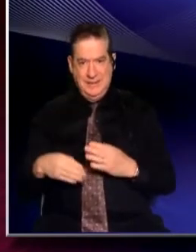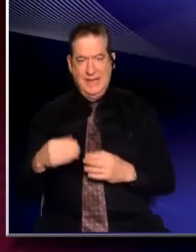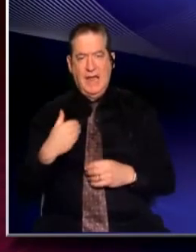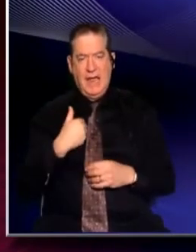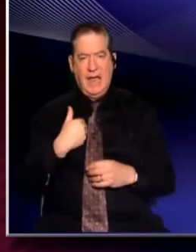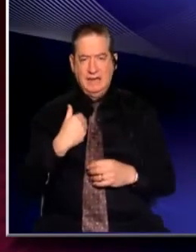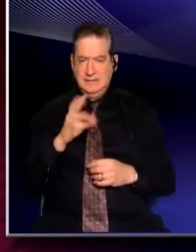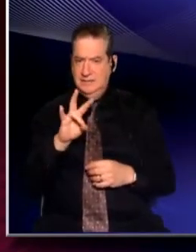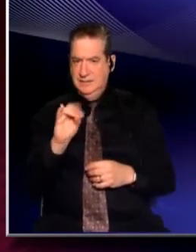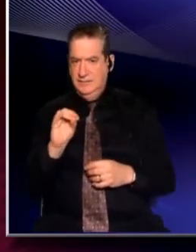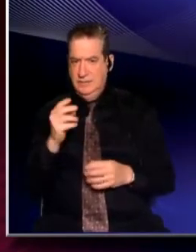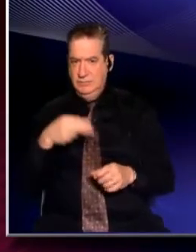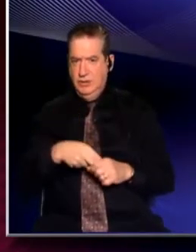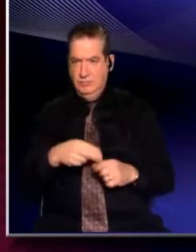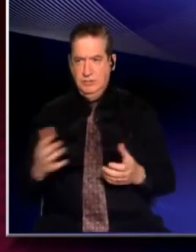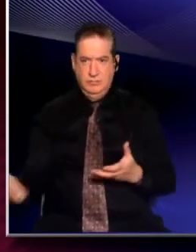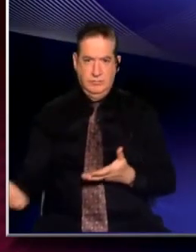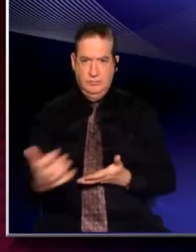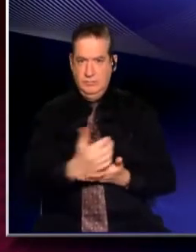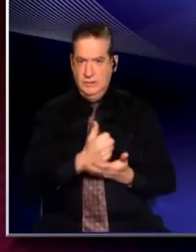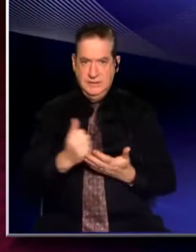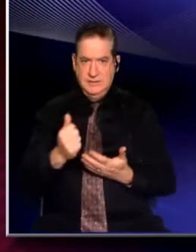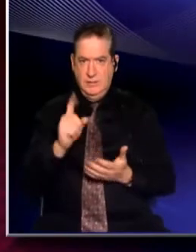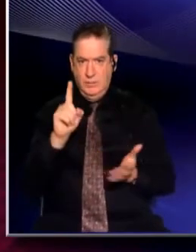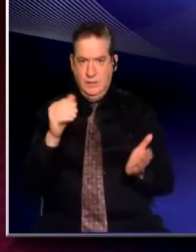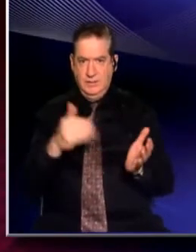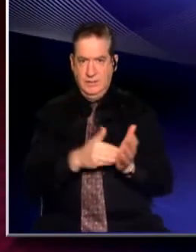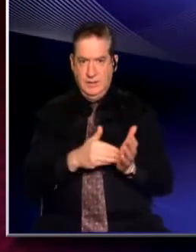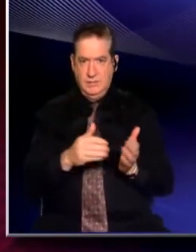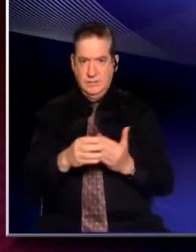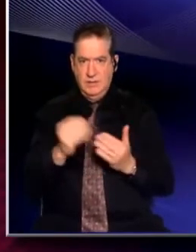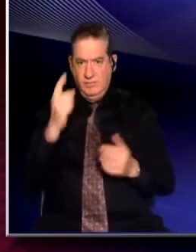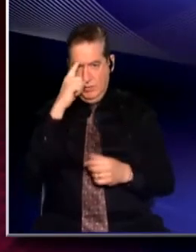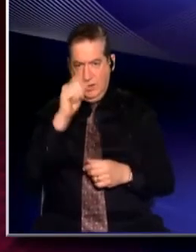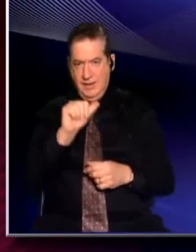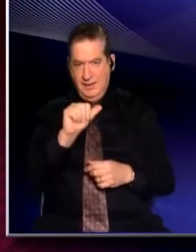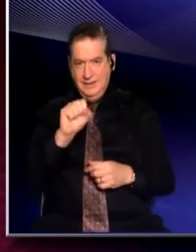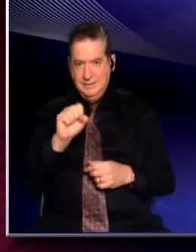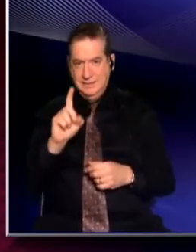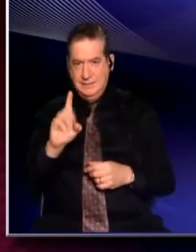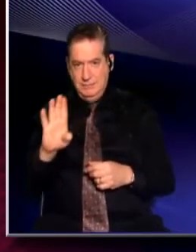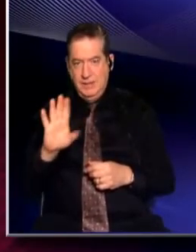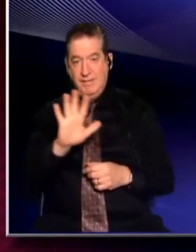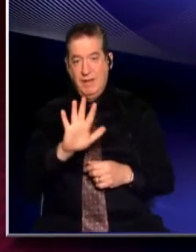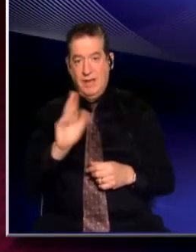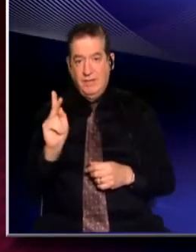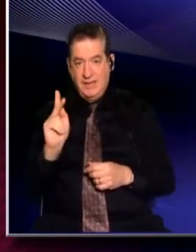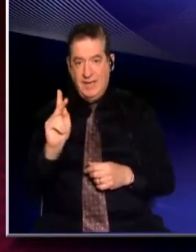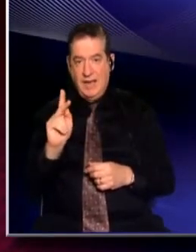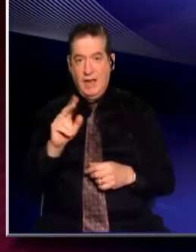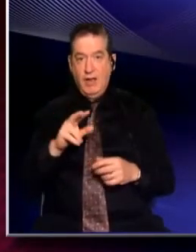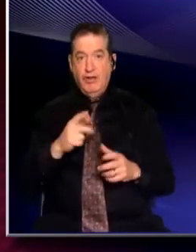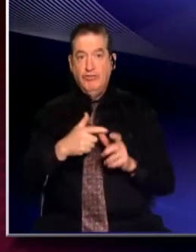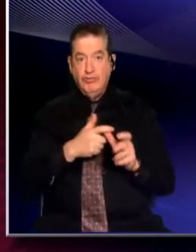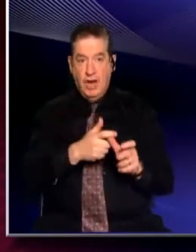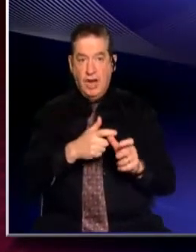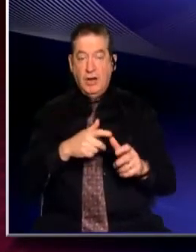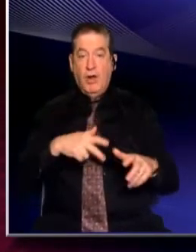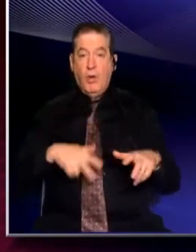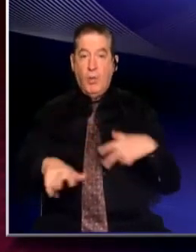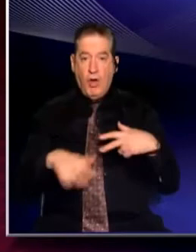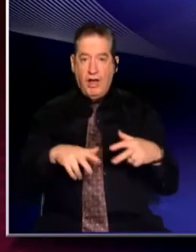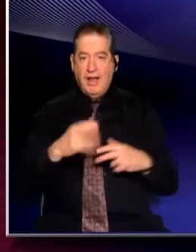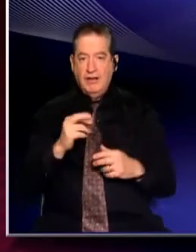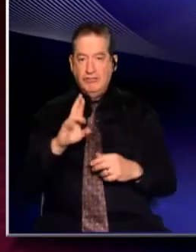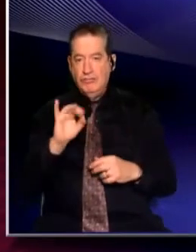70 participants, raising about $1,000 for the ASDB 5K Run, Walk, and Roll at Rose